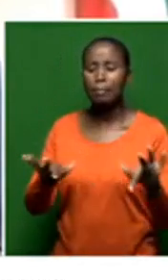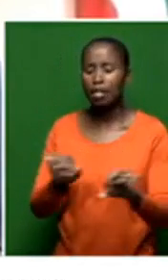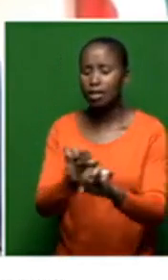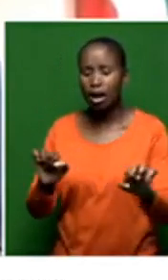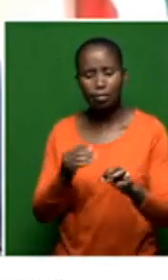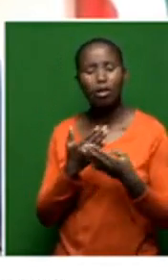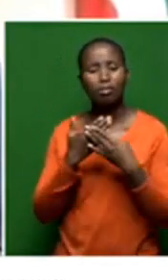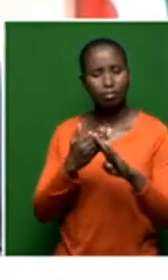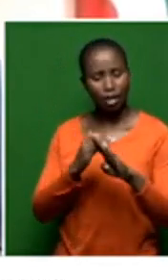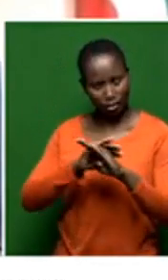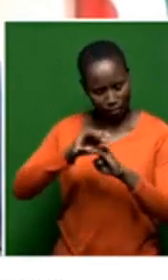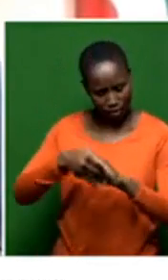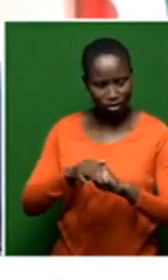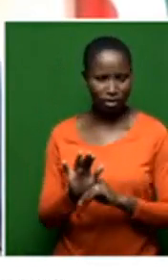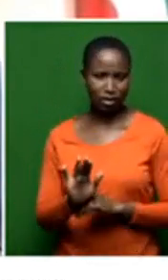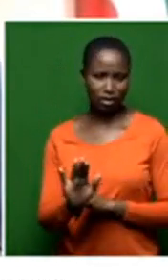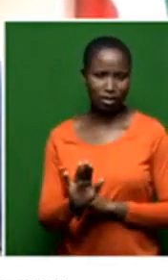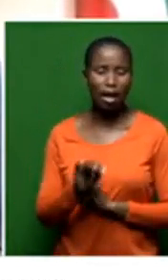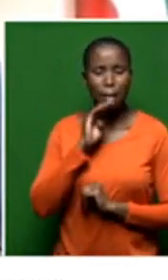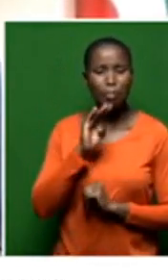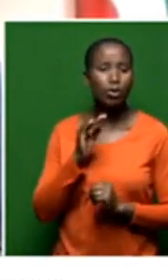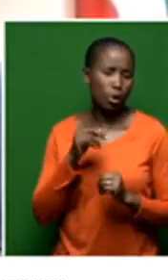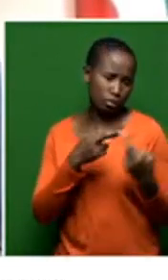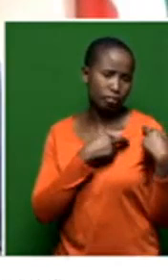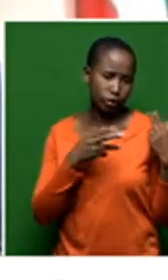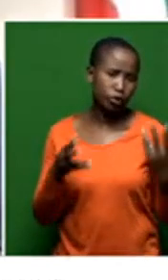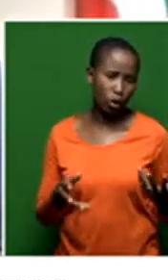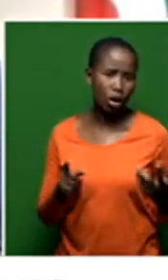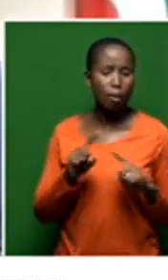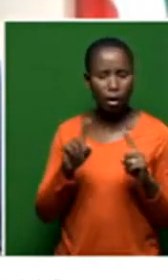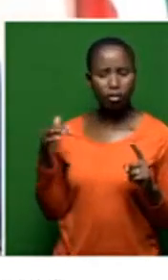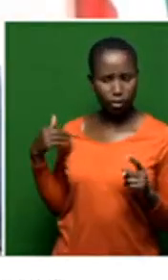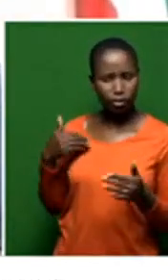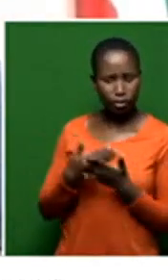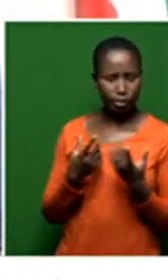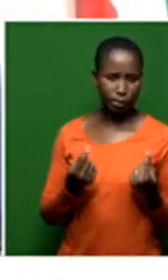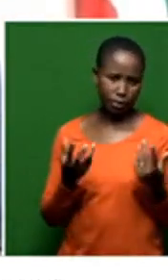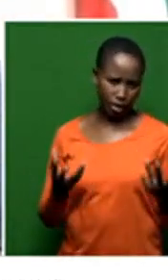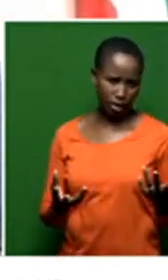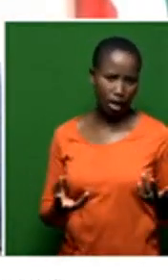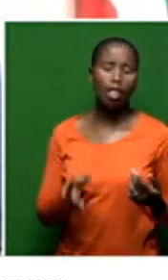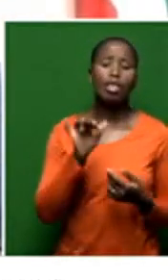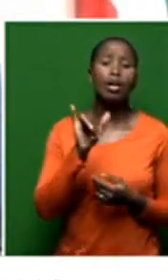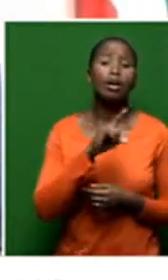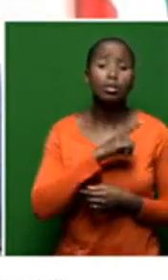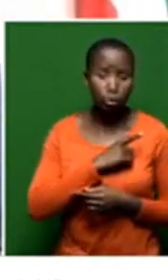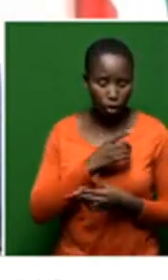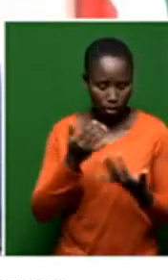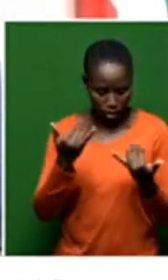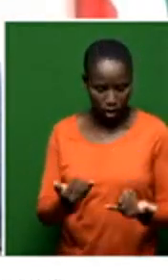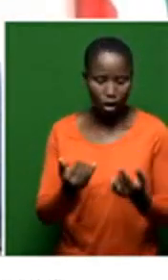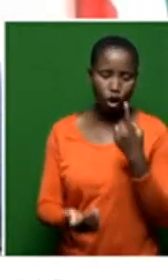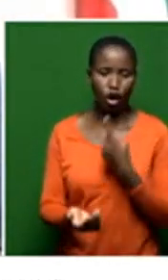every opportunity we have. And that's why that's what we have been doing, and that is why we are where we are